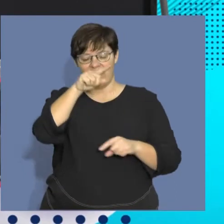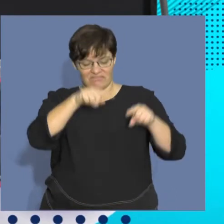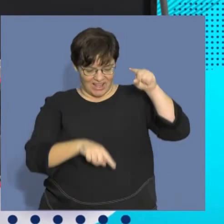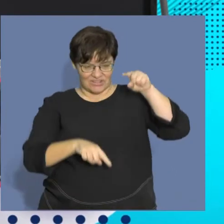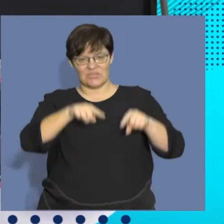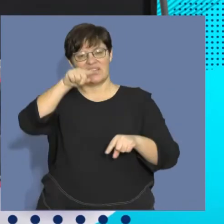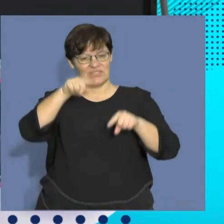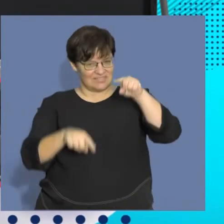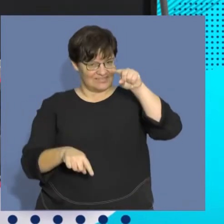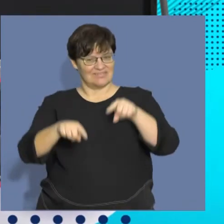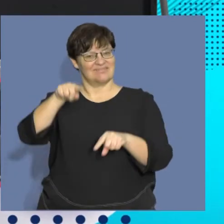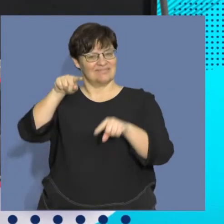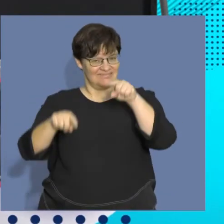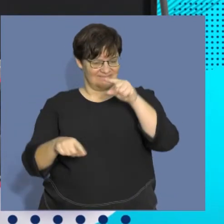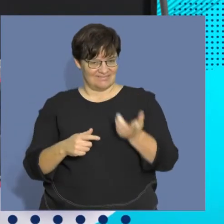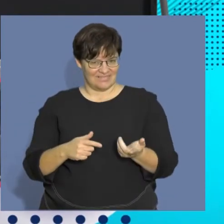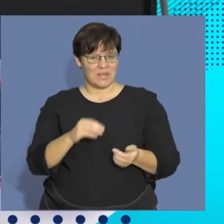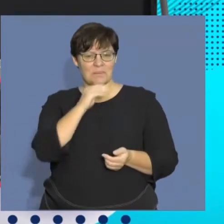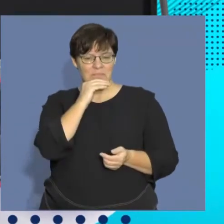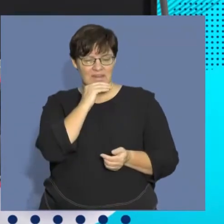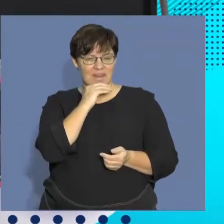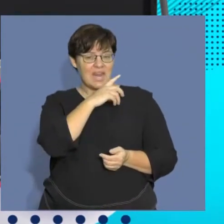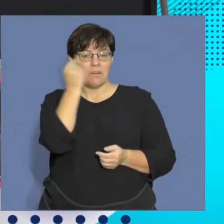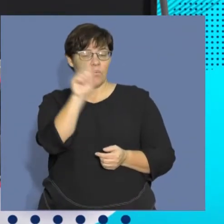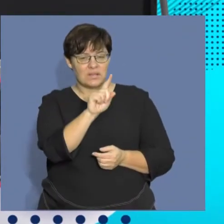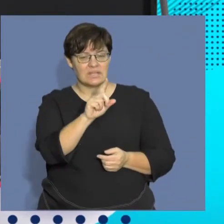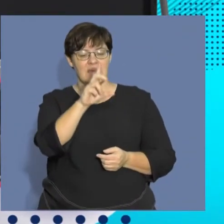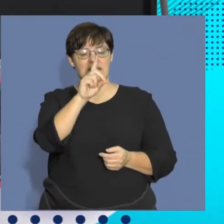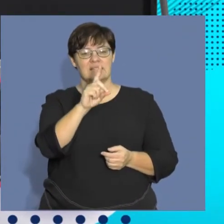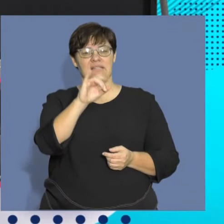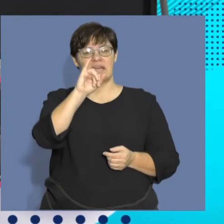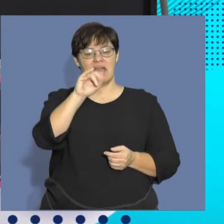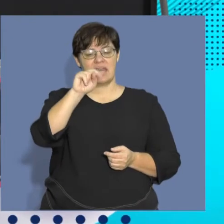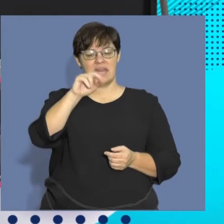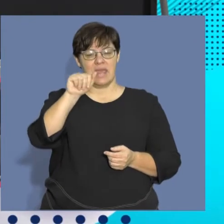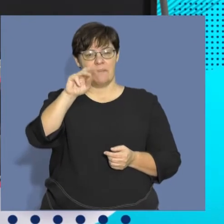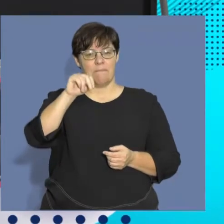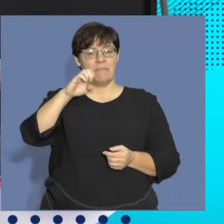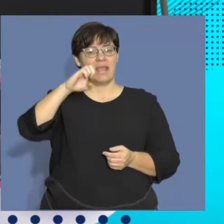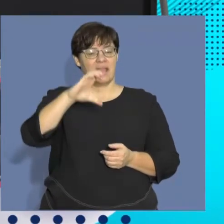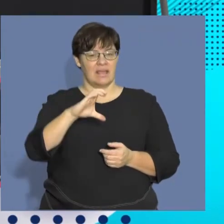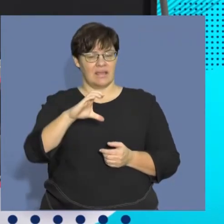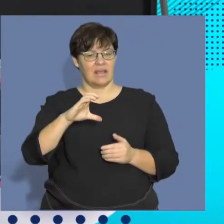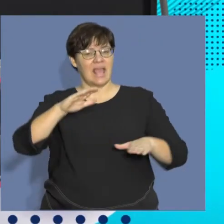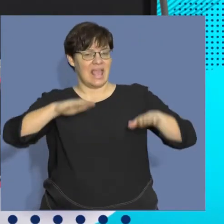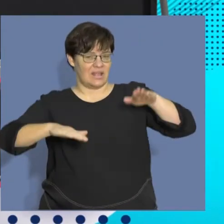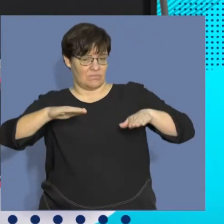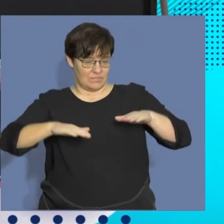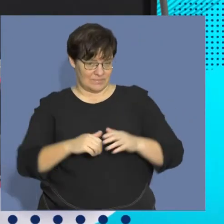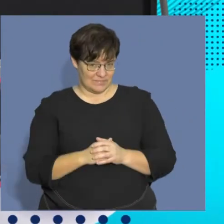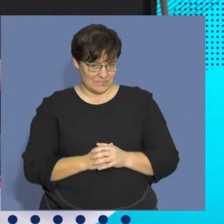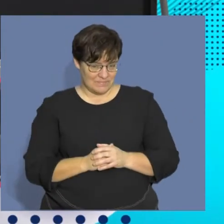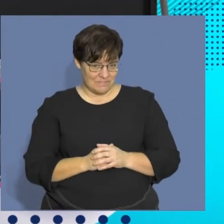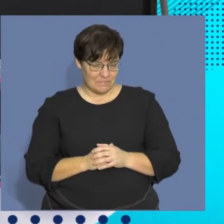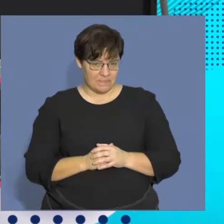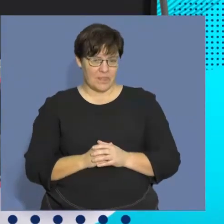at something called dynamic equilibrium. We're going to come back to this concept